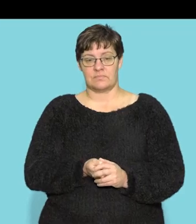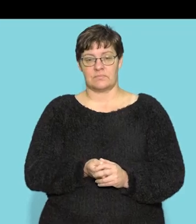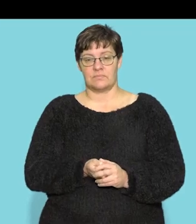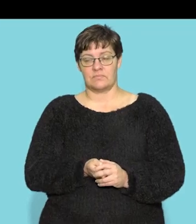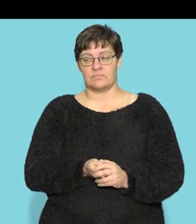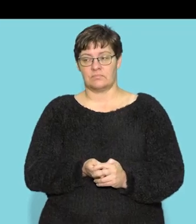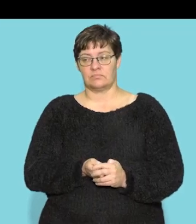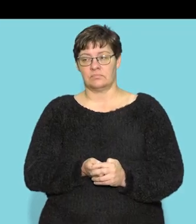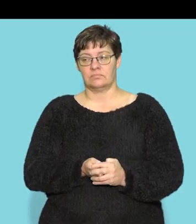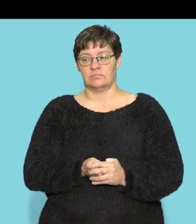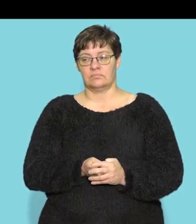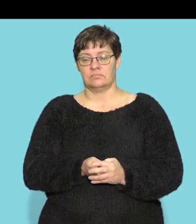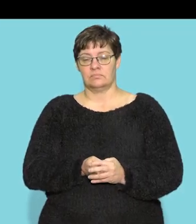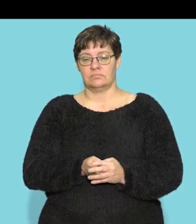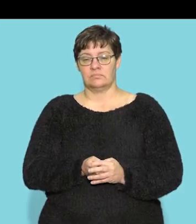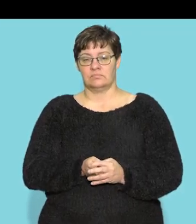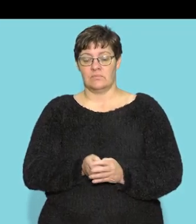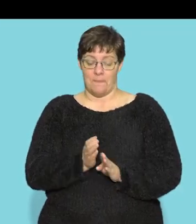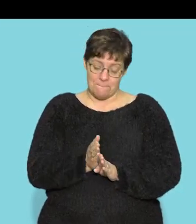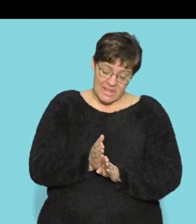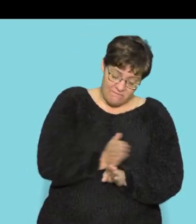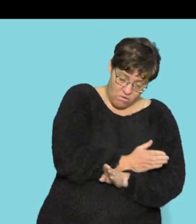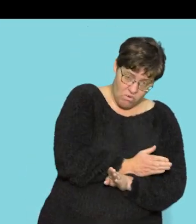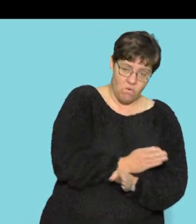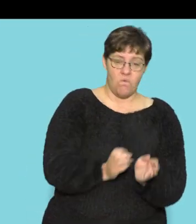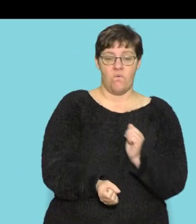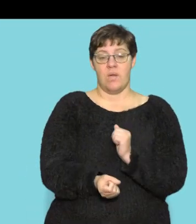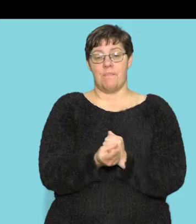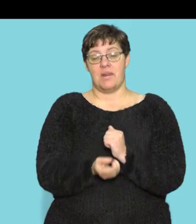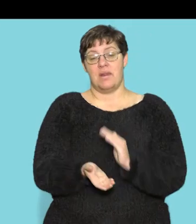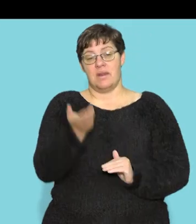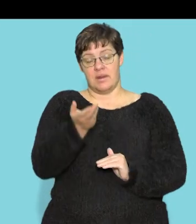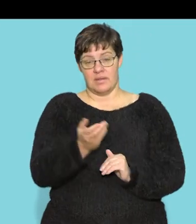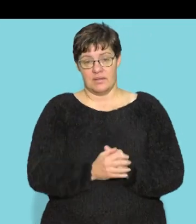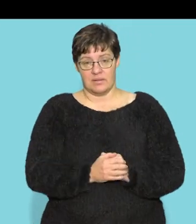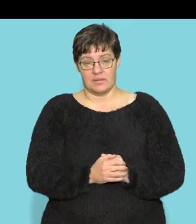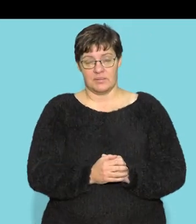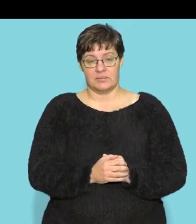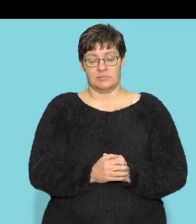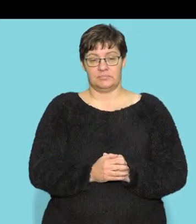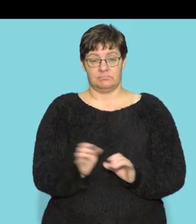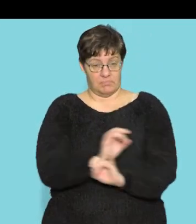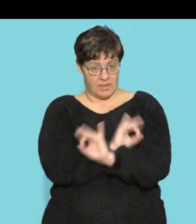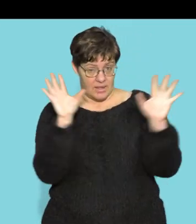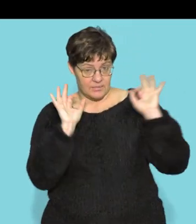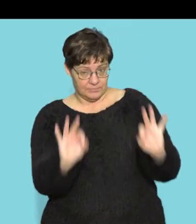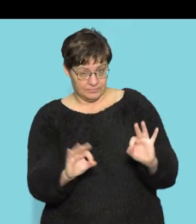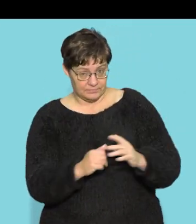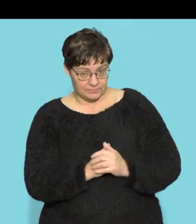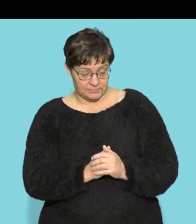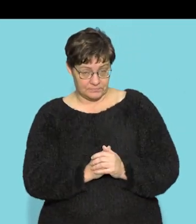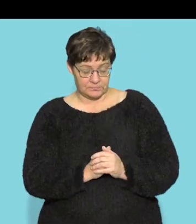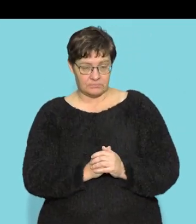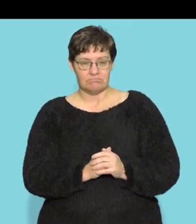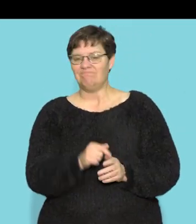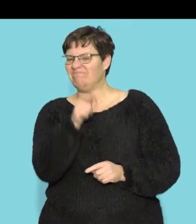Okay, guys? It was the before the increase. Clear?